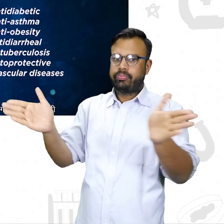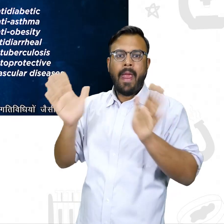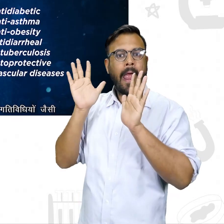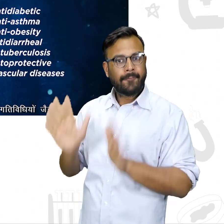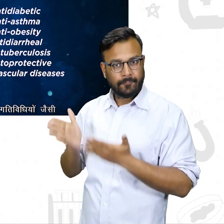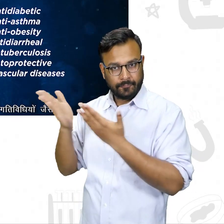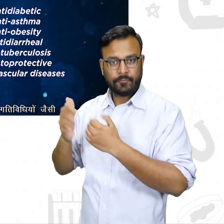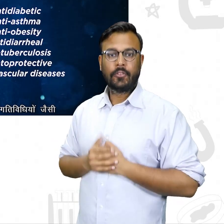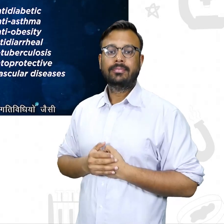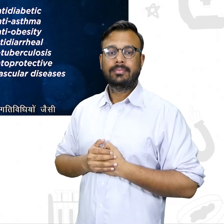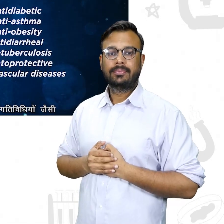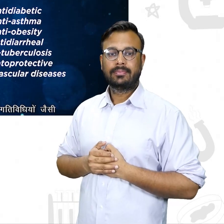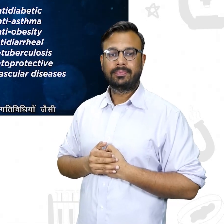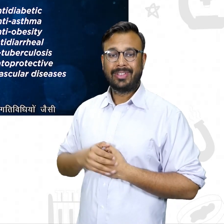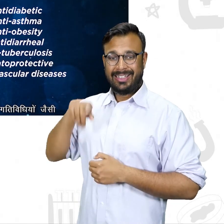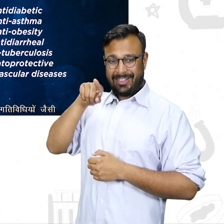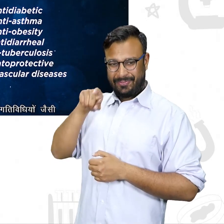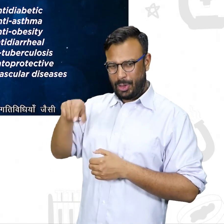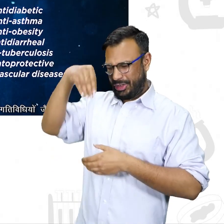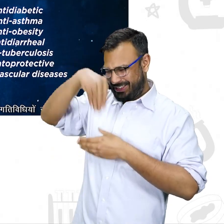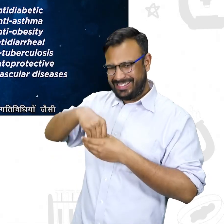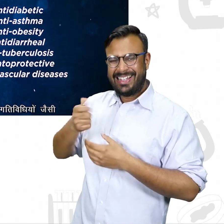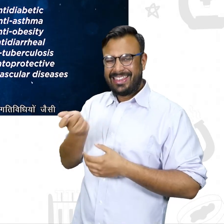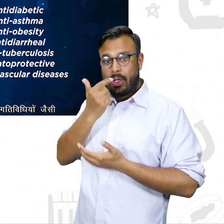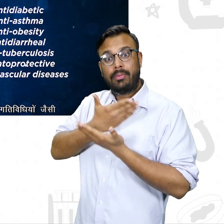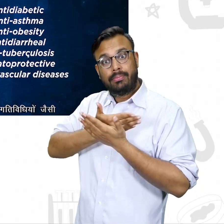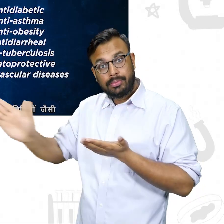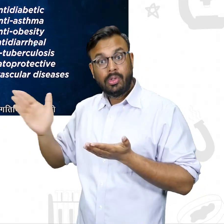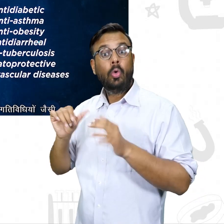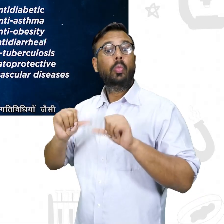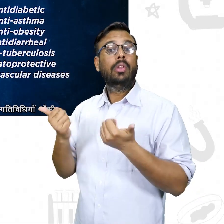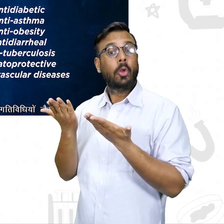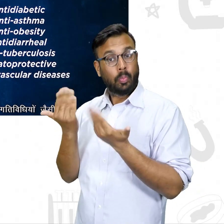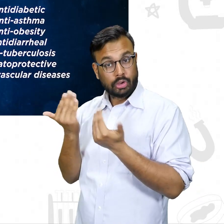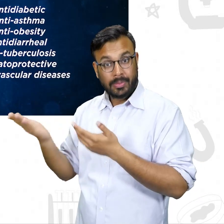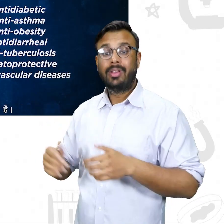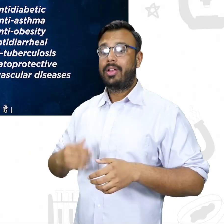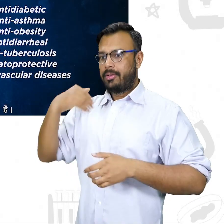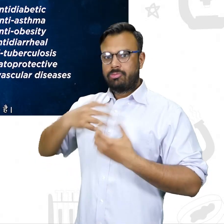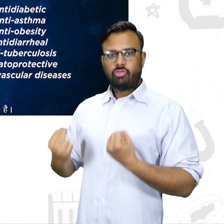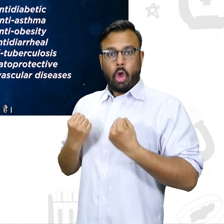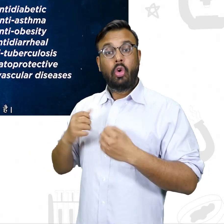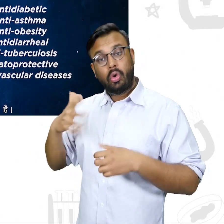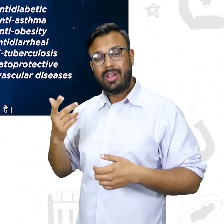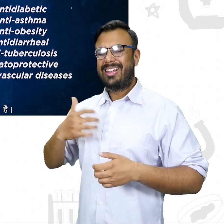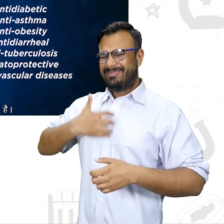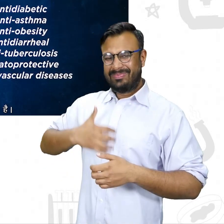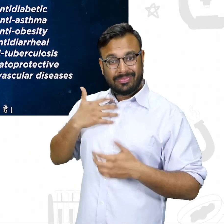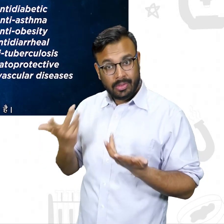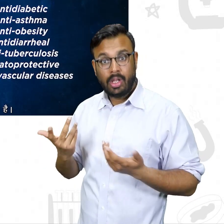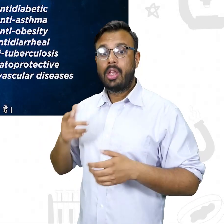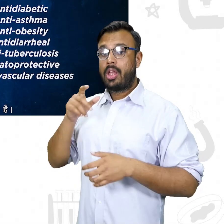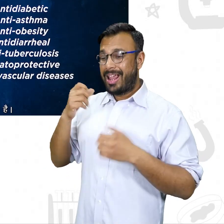shown wide range of biological activities such as antimicrobial, antioxidant, anti-inflammatory and